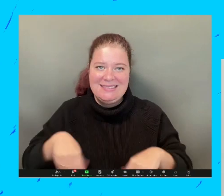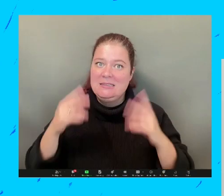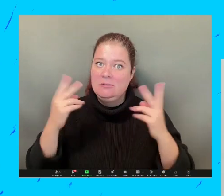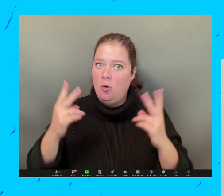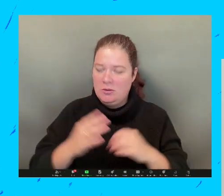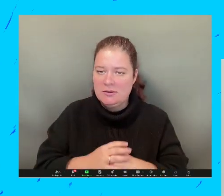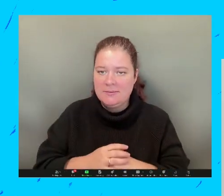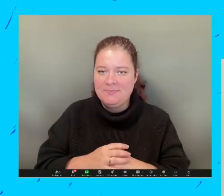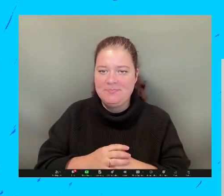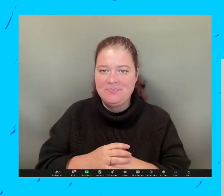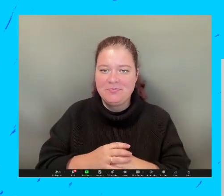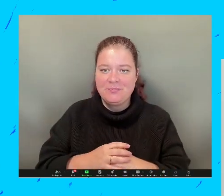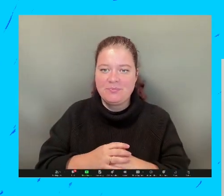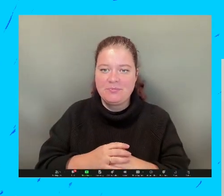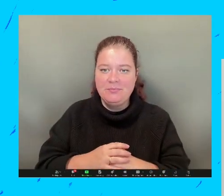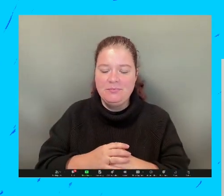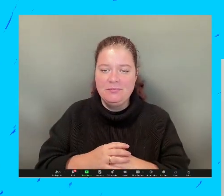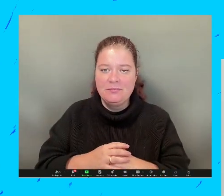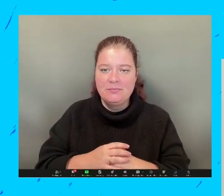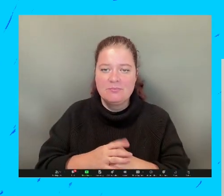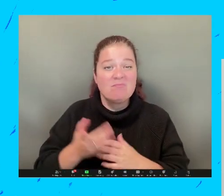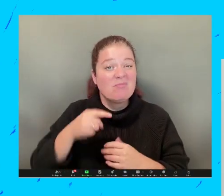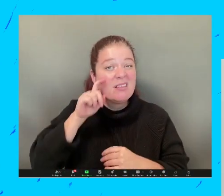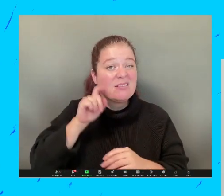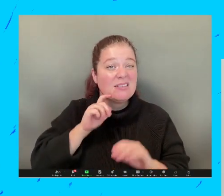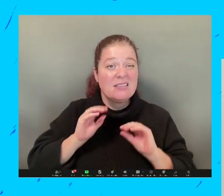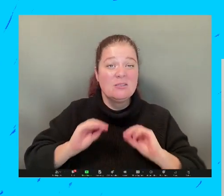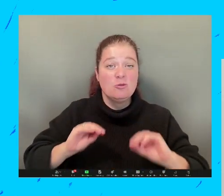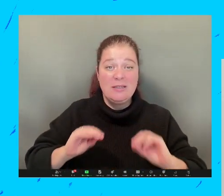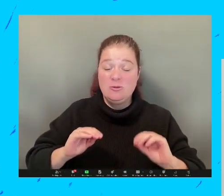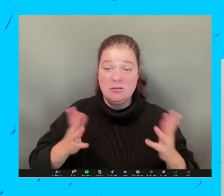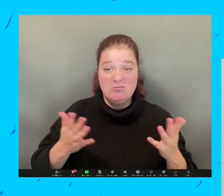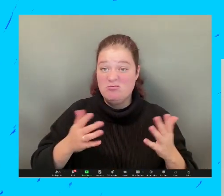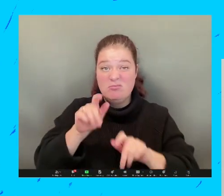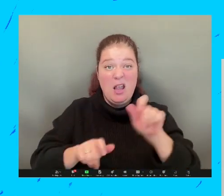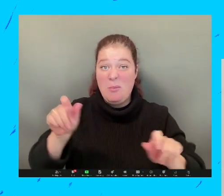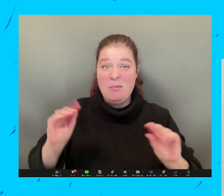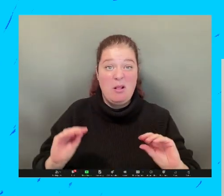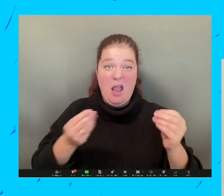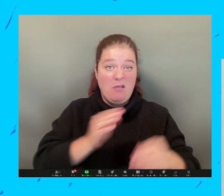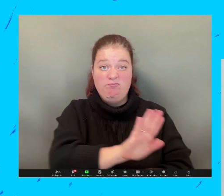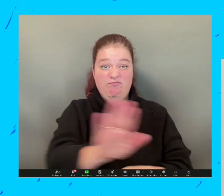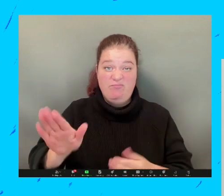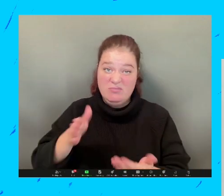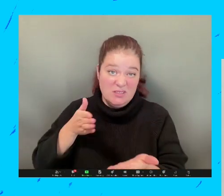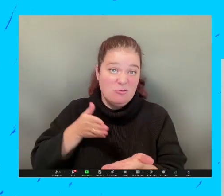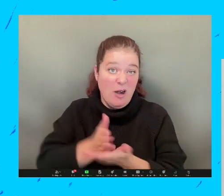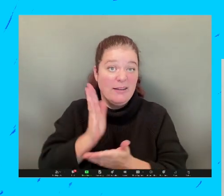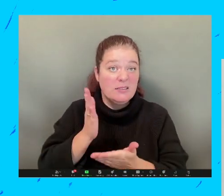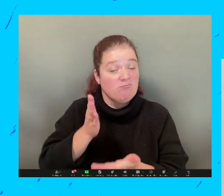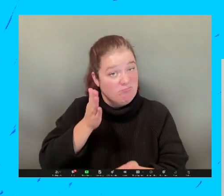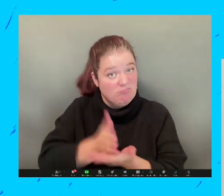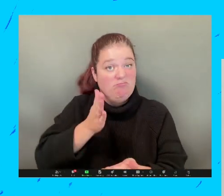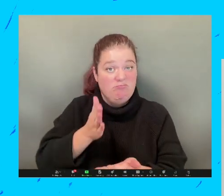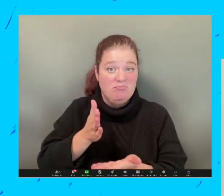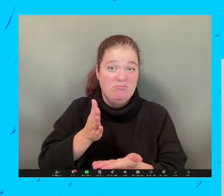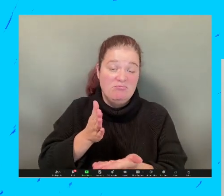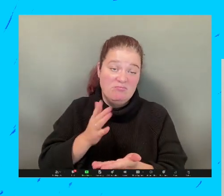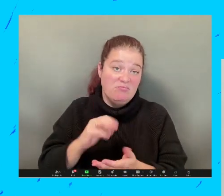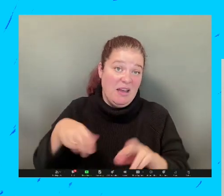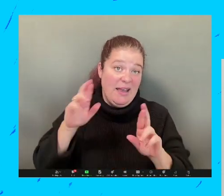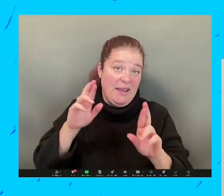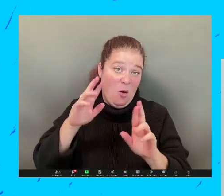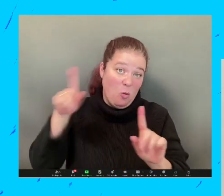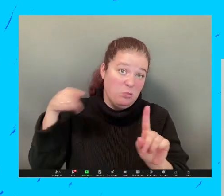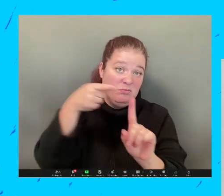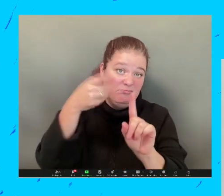comprehensive sexuality education should be a basic right for each and every young person. And I've seen some of the answers